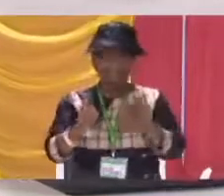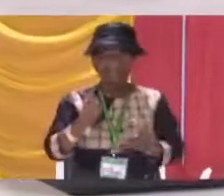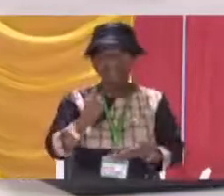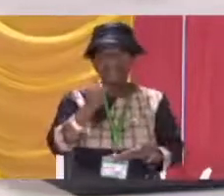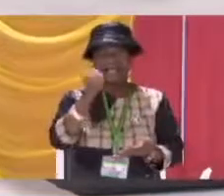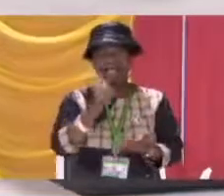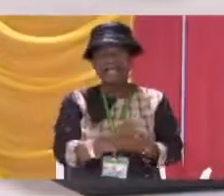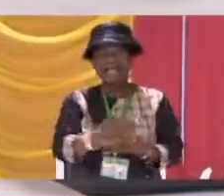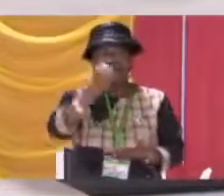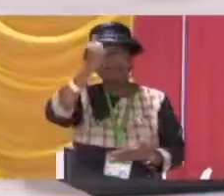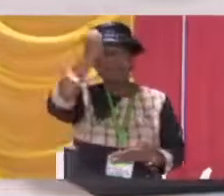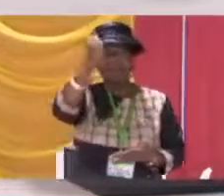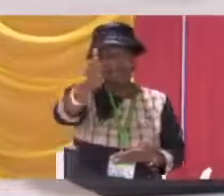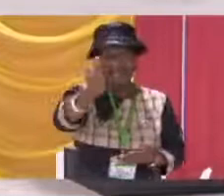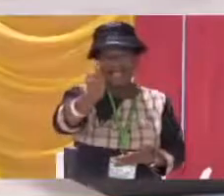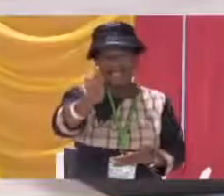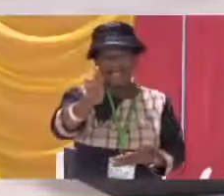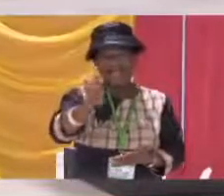Iwaju le o ma lo